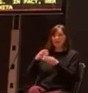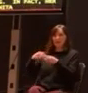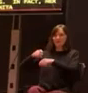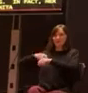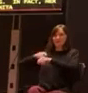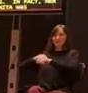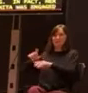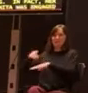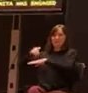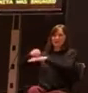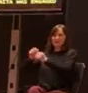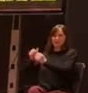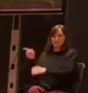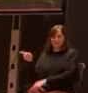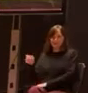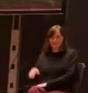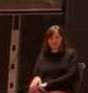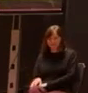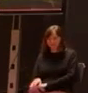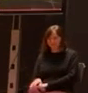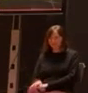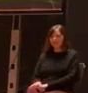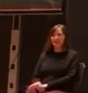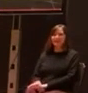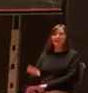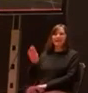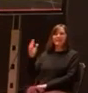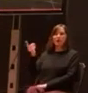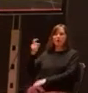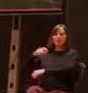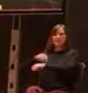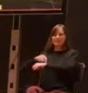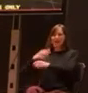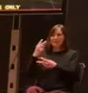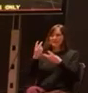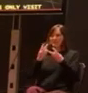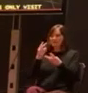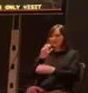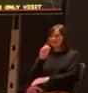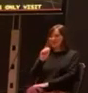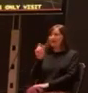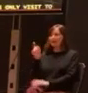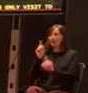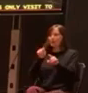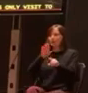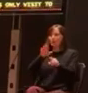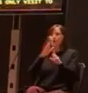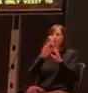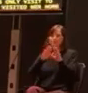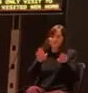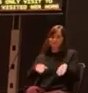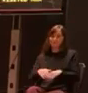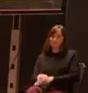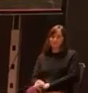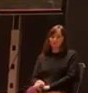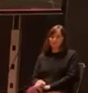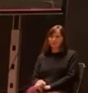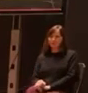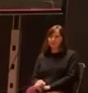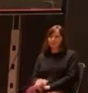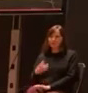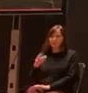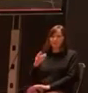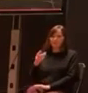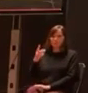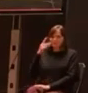him. On his only visit to Seattle, he visited her home. One